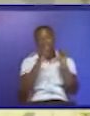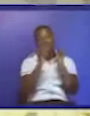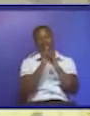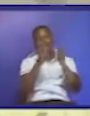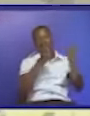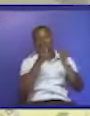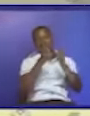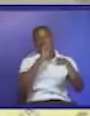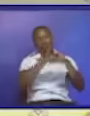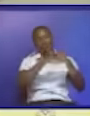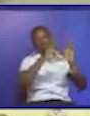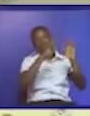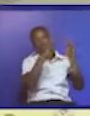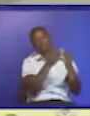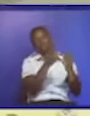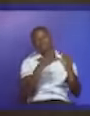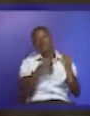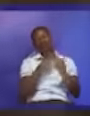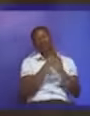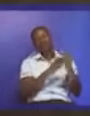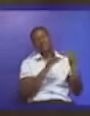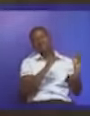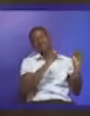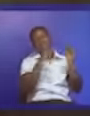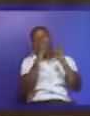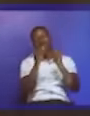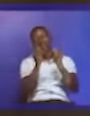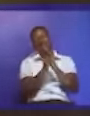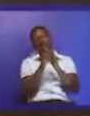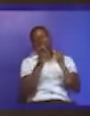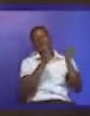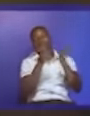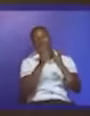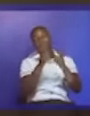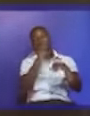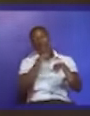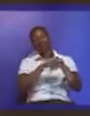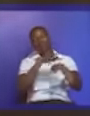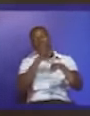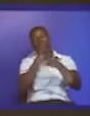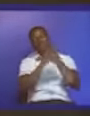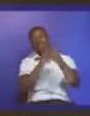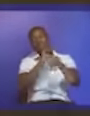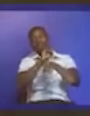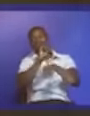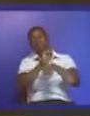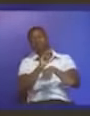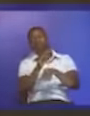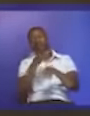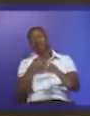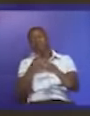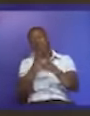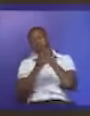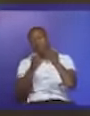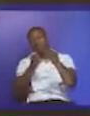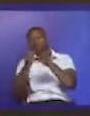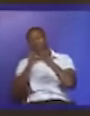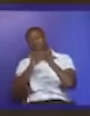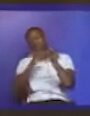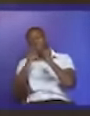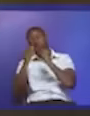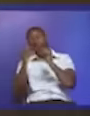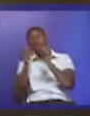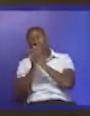over families. There are controlling powers over ministries. There are controlling powers